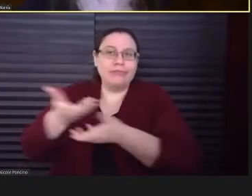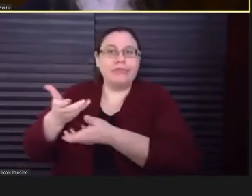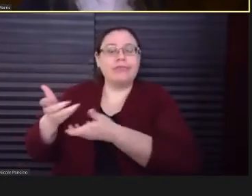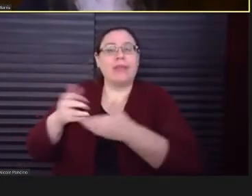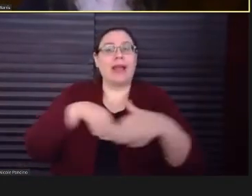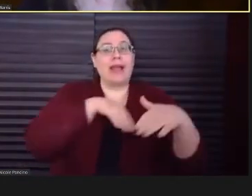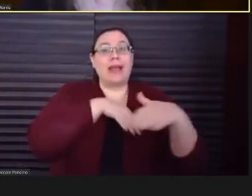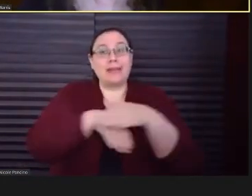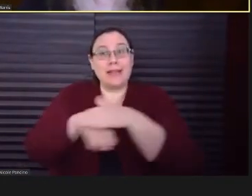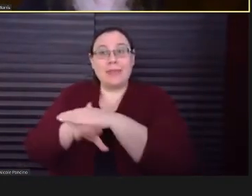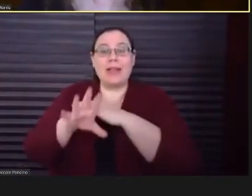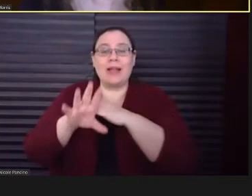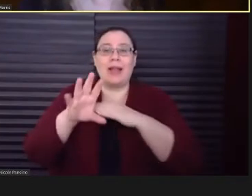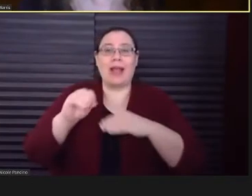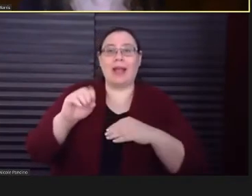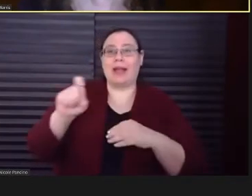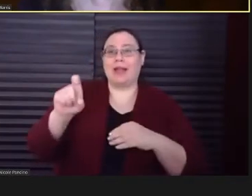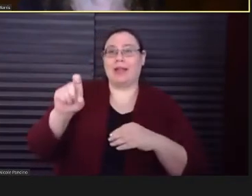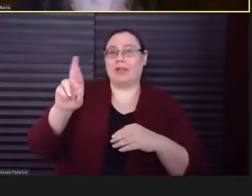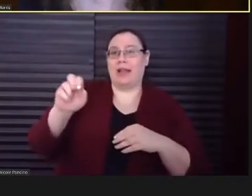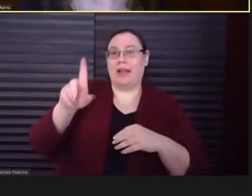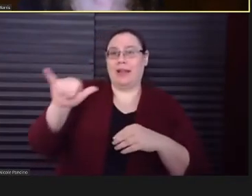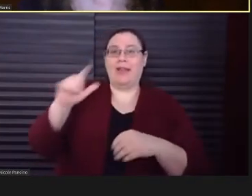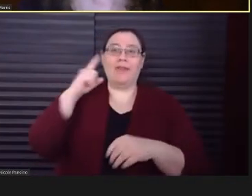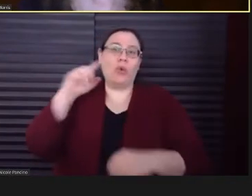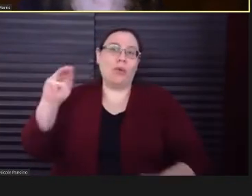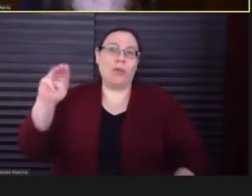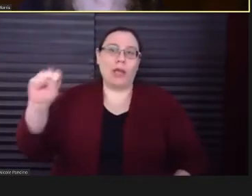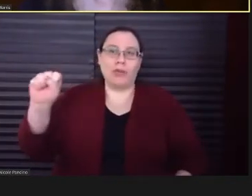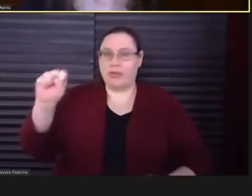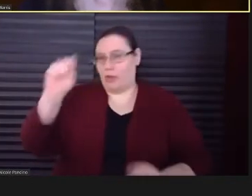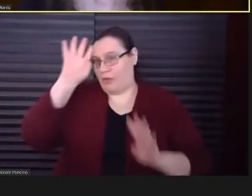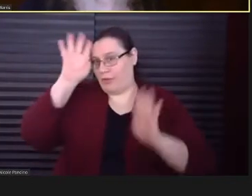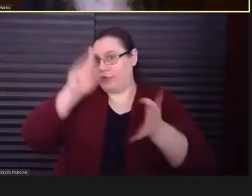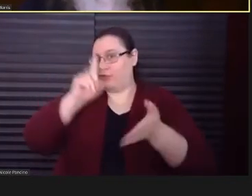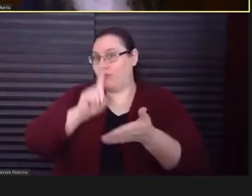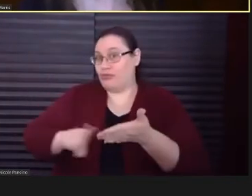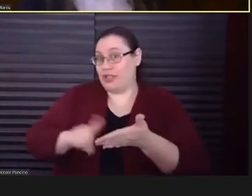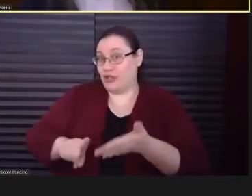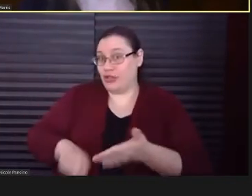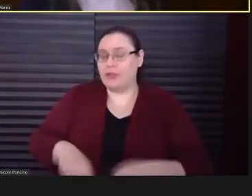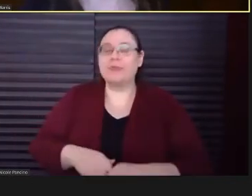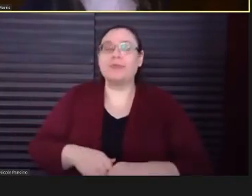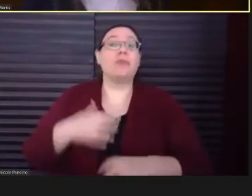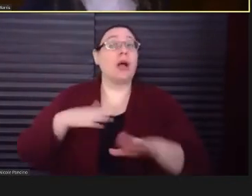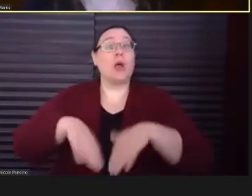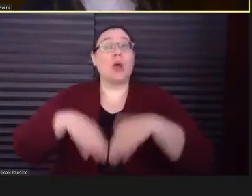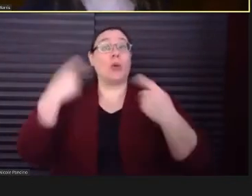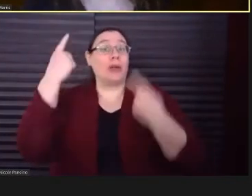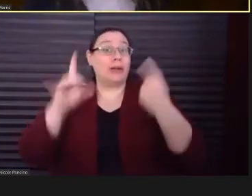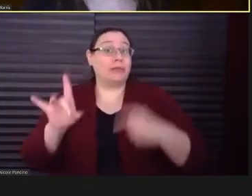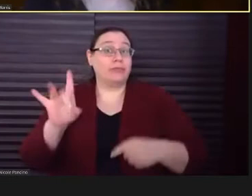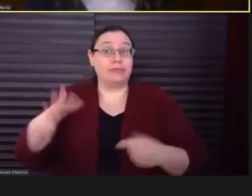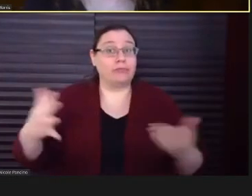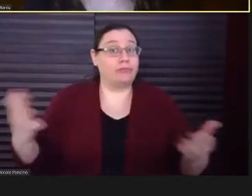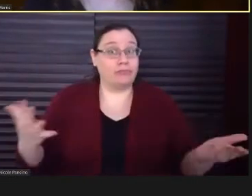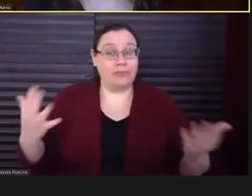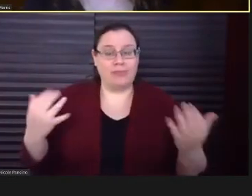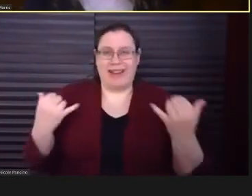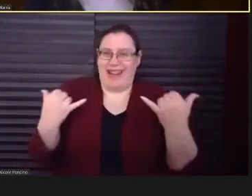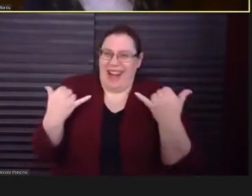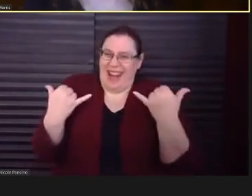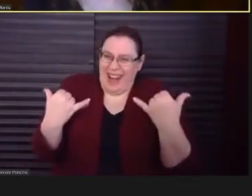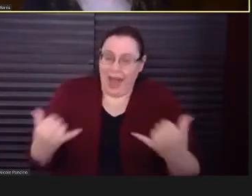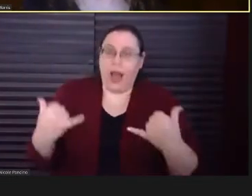and Mixed Reality at Microsoft Research. And my opening thought is that now